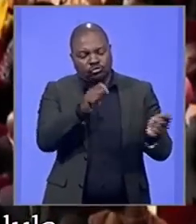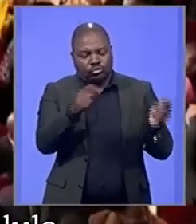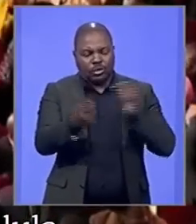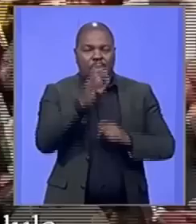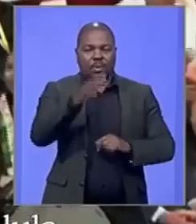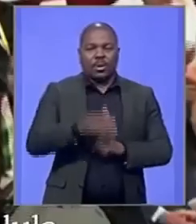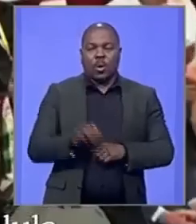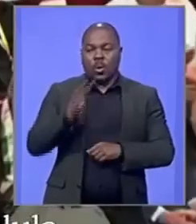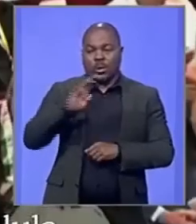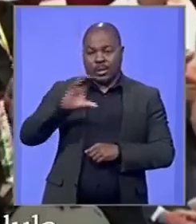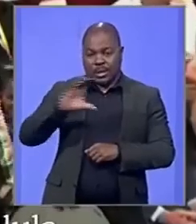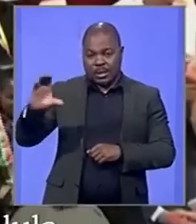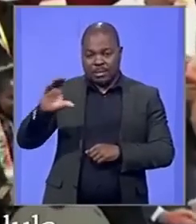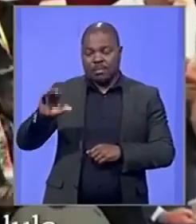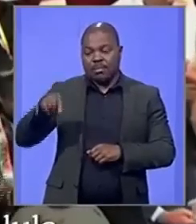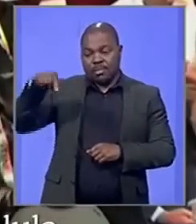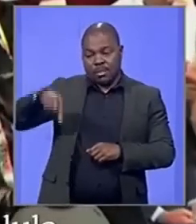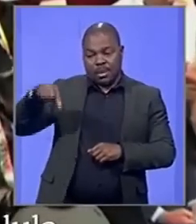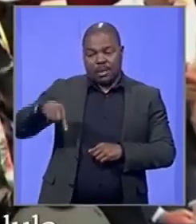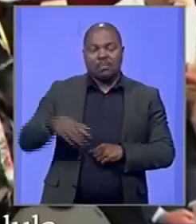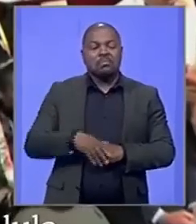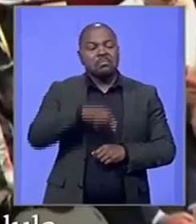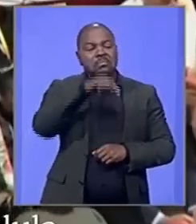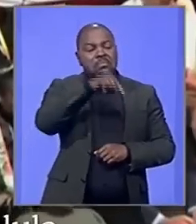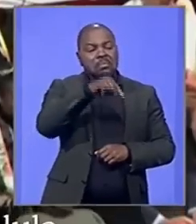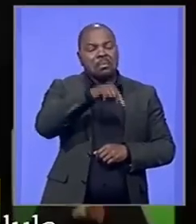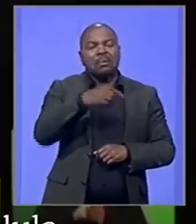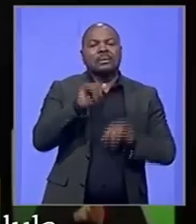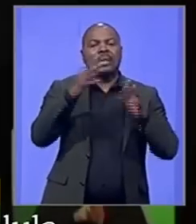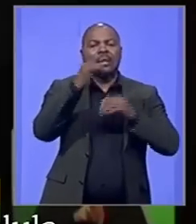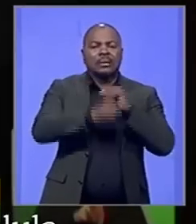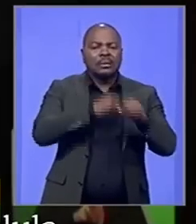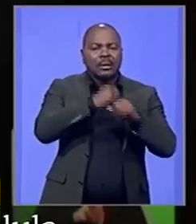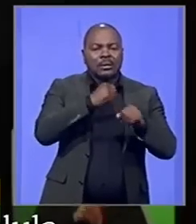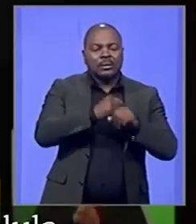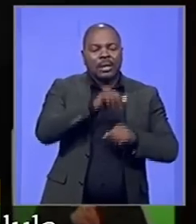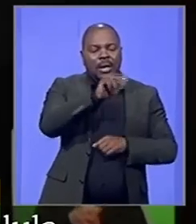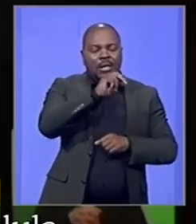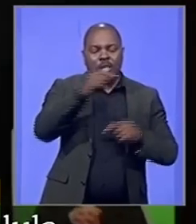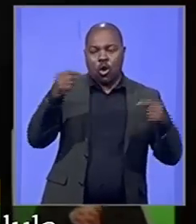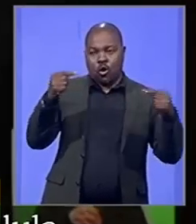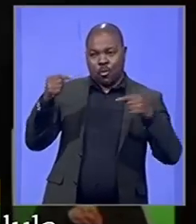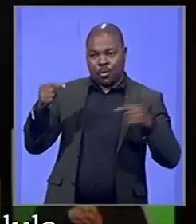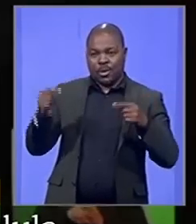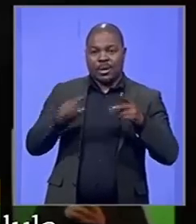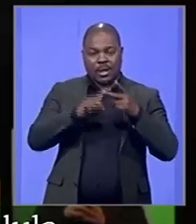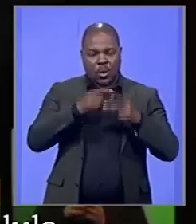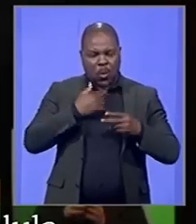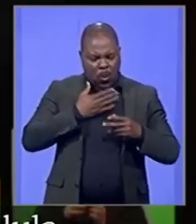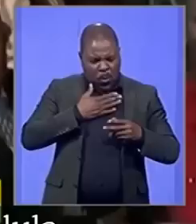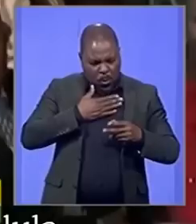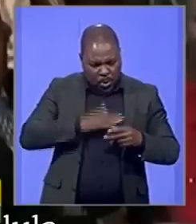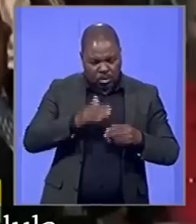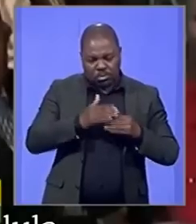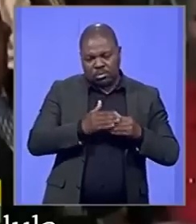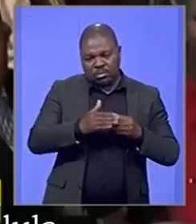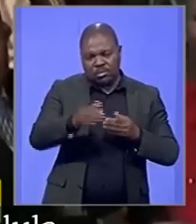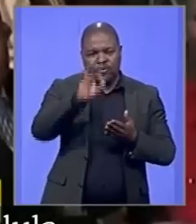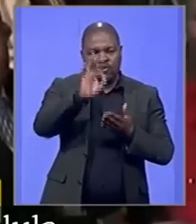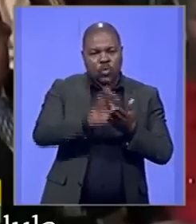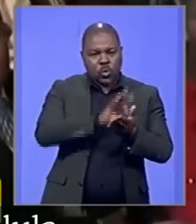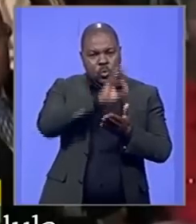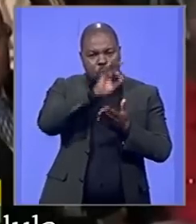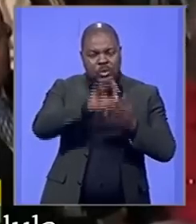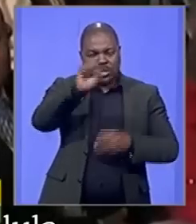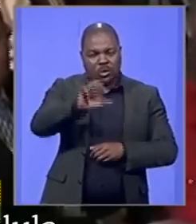Kwa Western Cape lekoko le ntse le le kgatlhanong dingwaga di le 10. Maikaelelo ke go tokafatsa go utlwala dipholo tsa ditlhopho